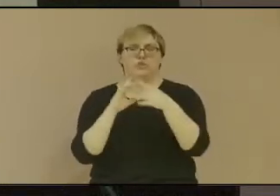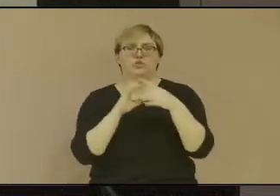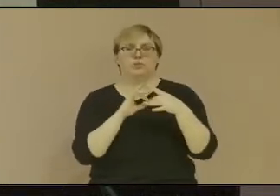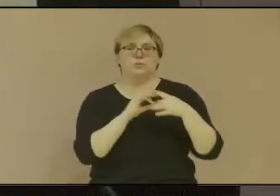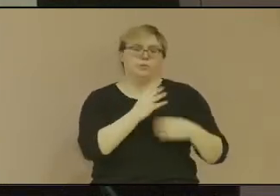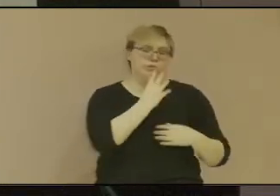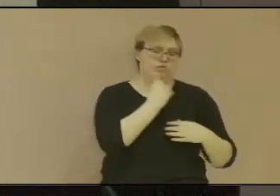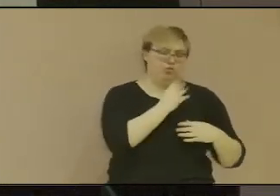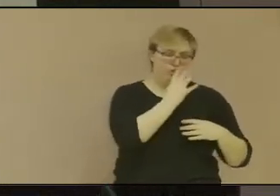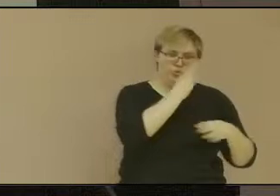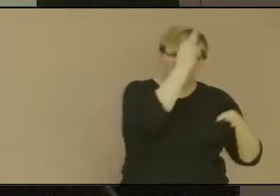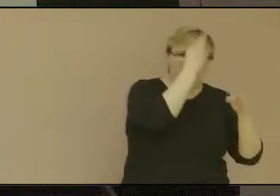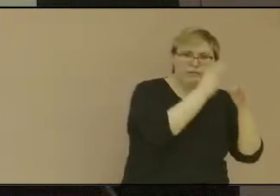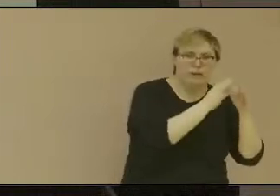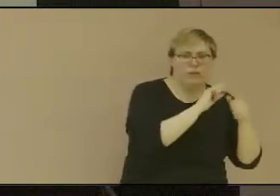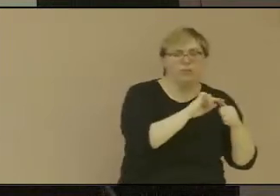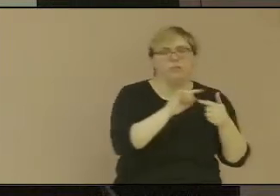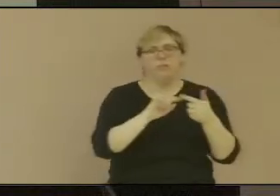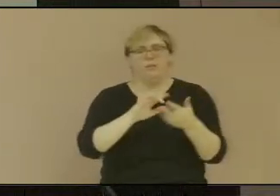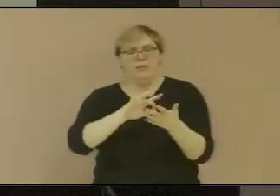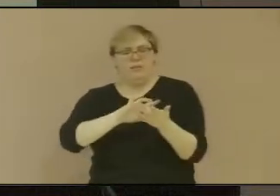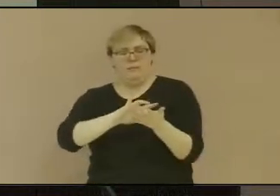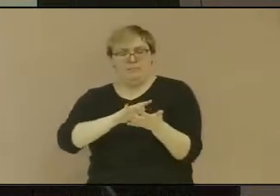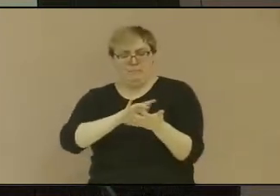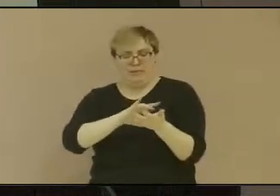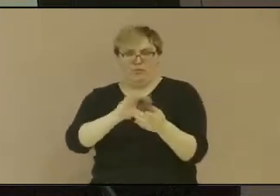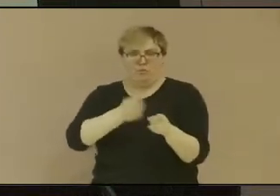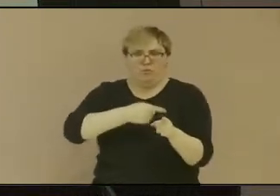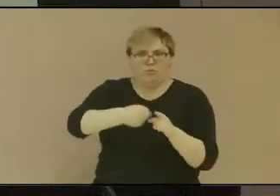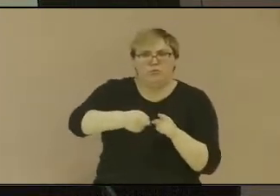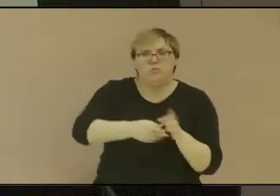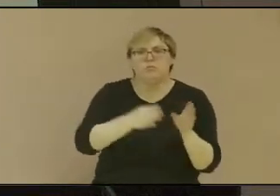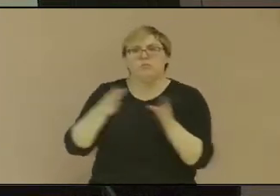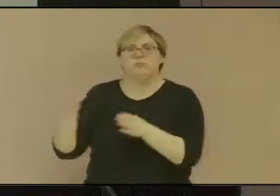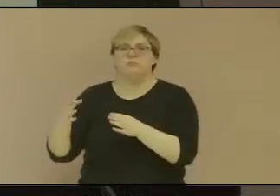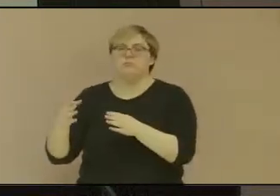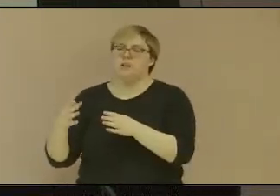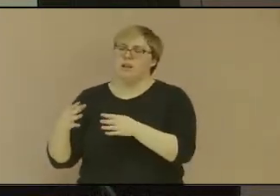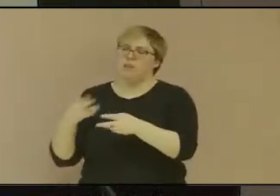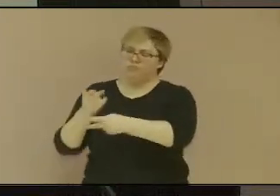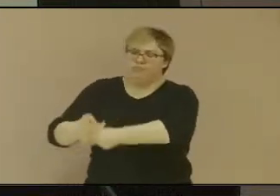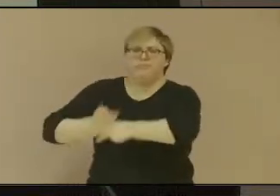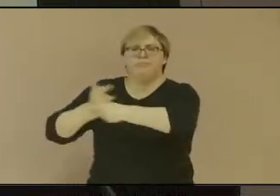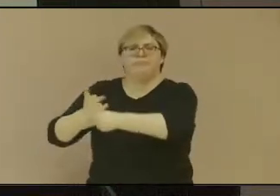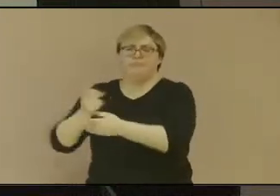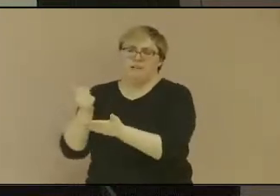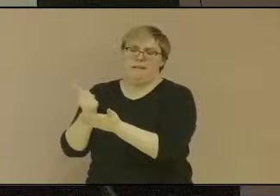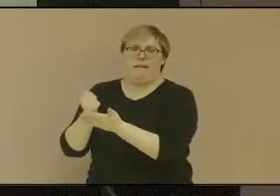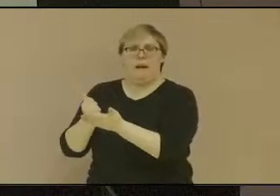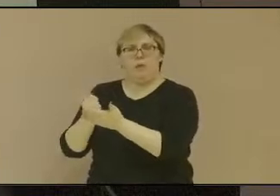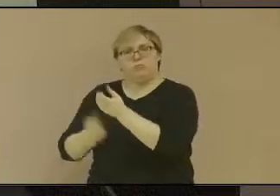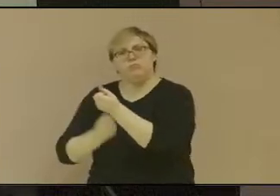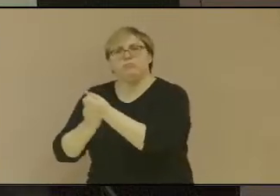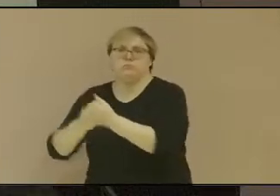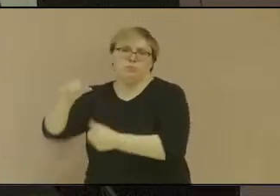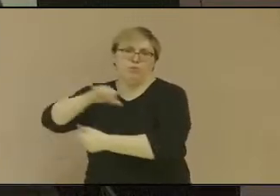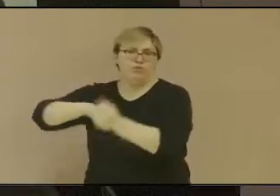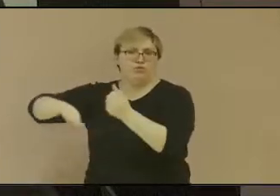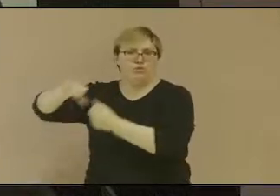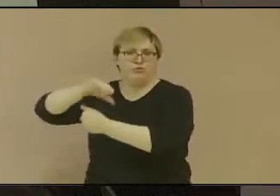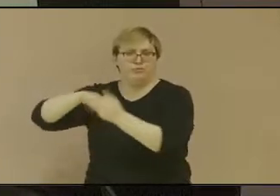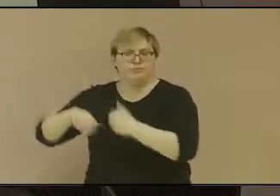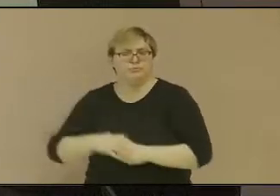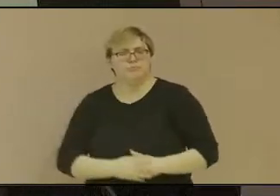medicine, and humanitarianism. He understood that some of the richest territory